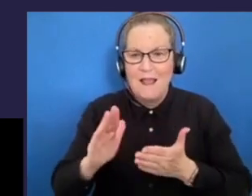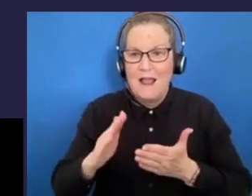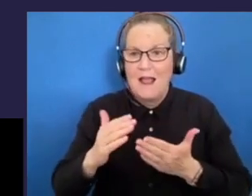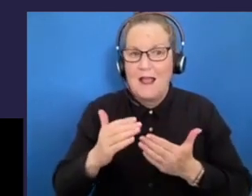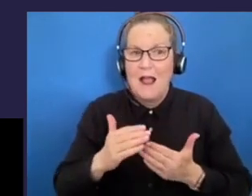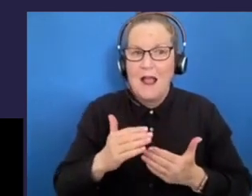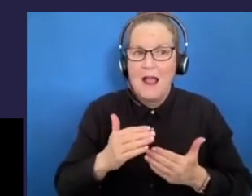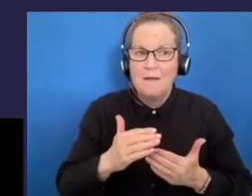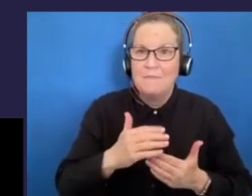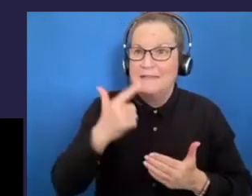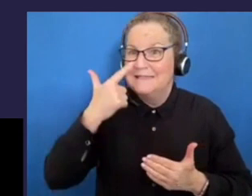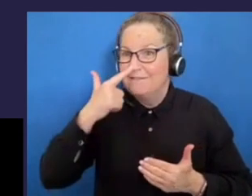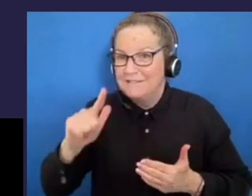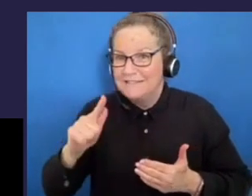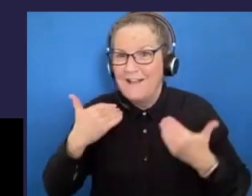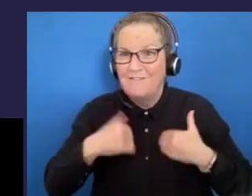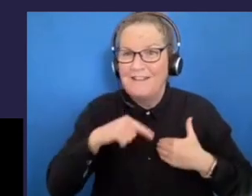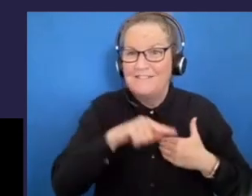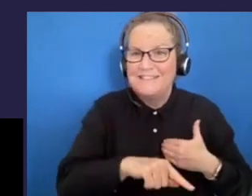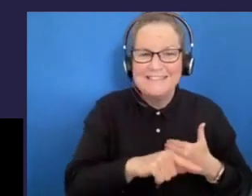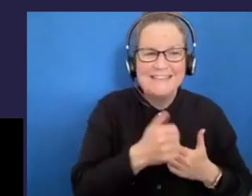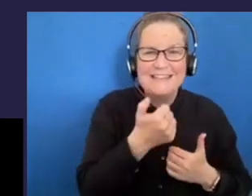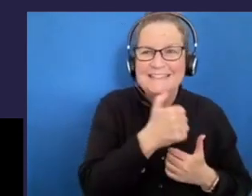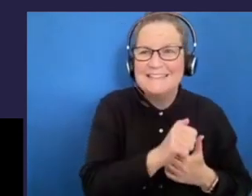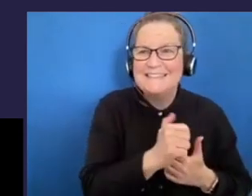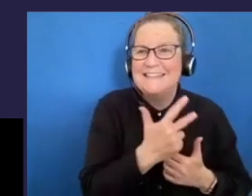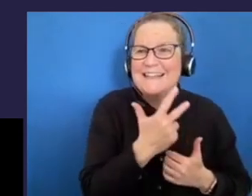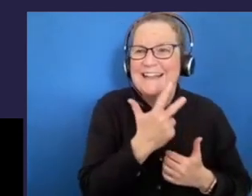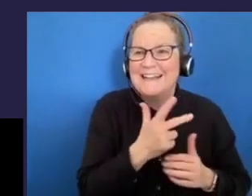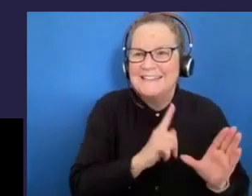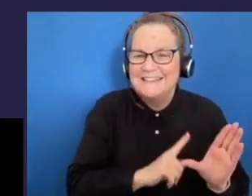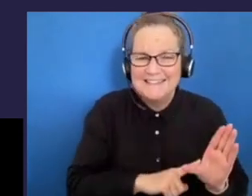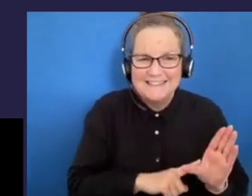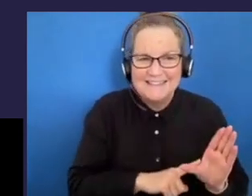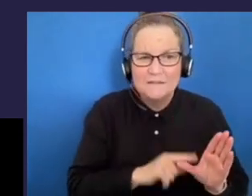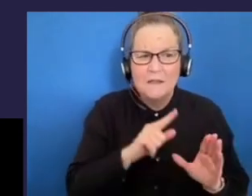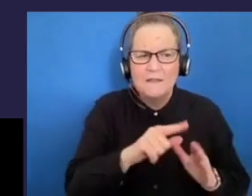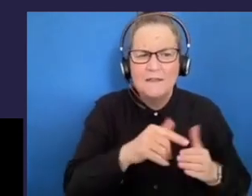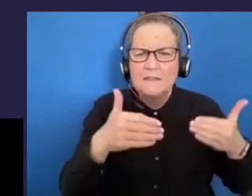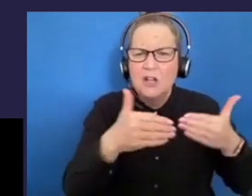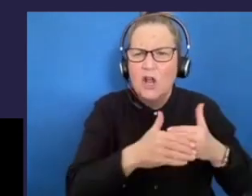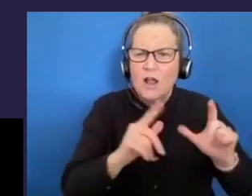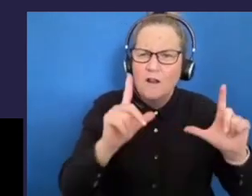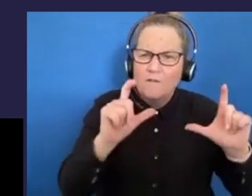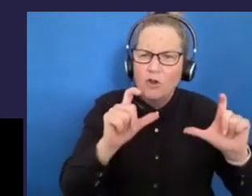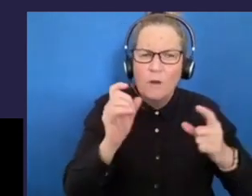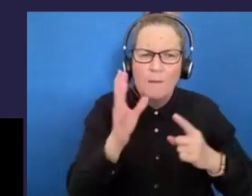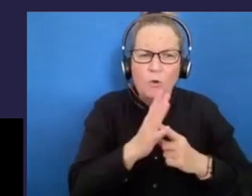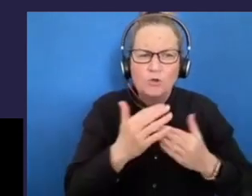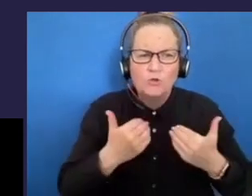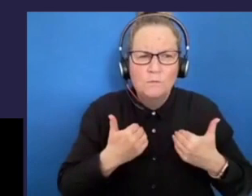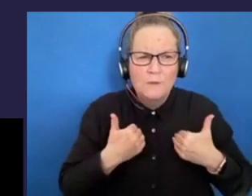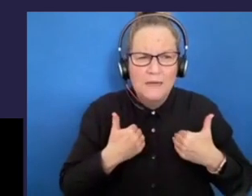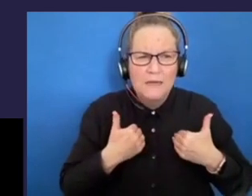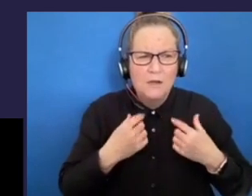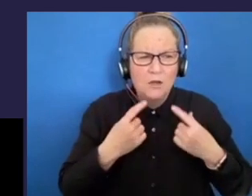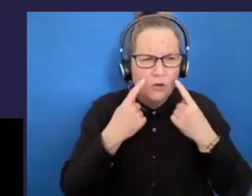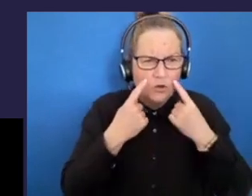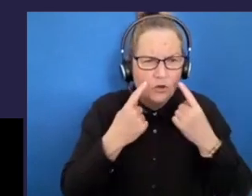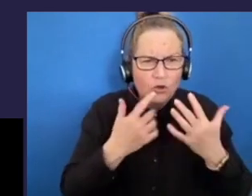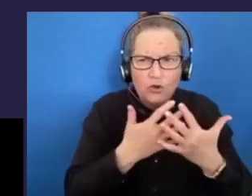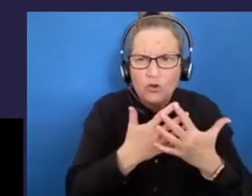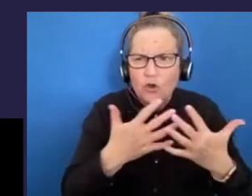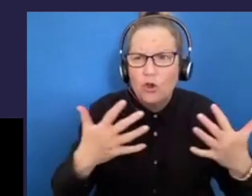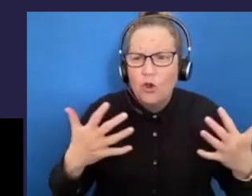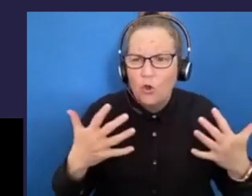70 years. And this slide is important to me because it says so much about so many things to